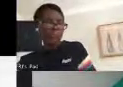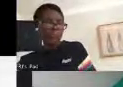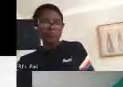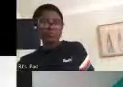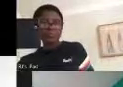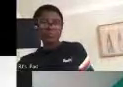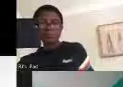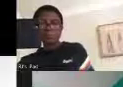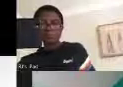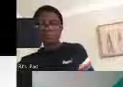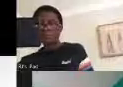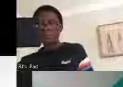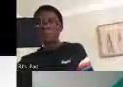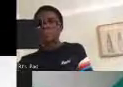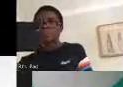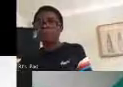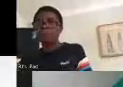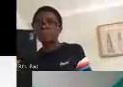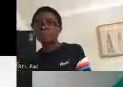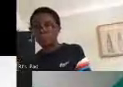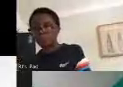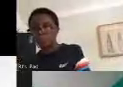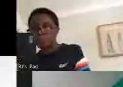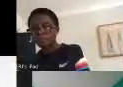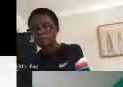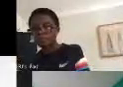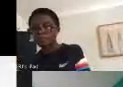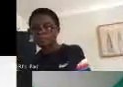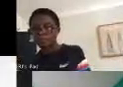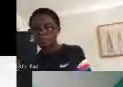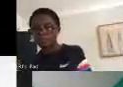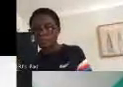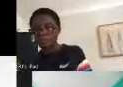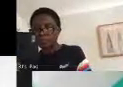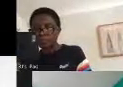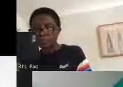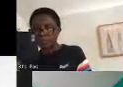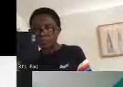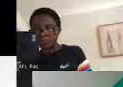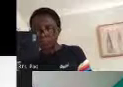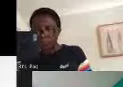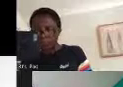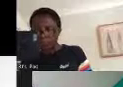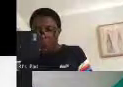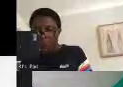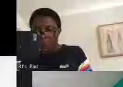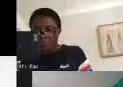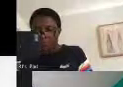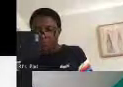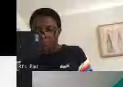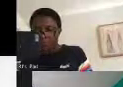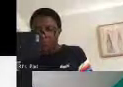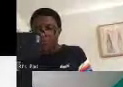important, because if we go around identifying children and we don't know what to do with those children, then